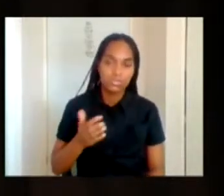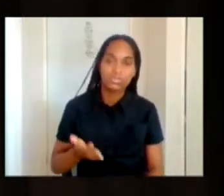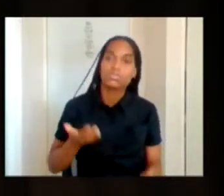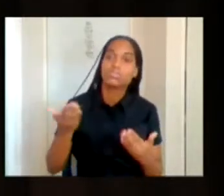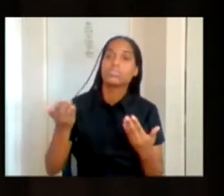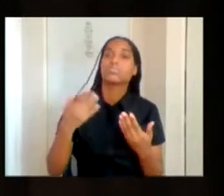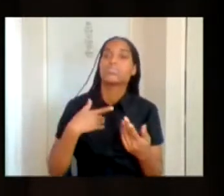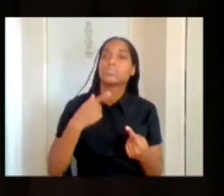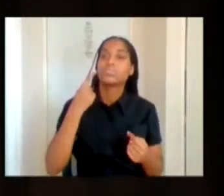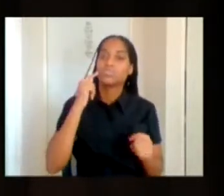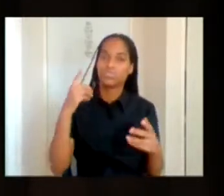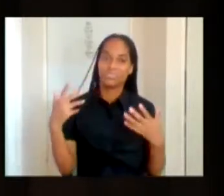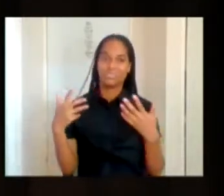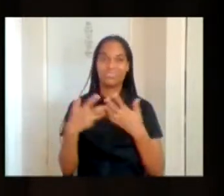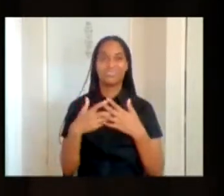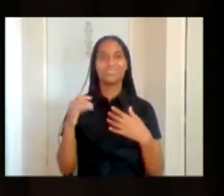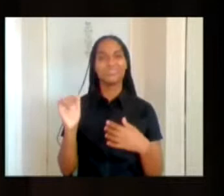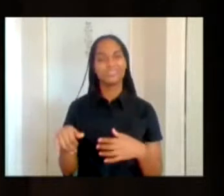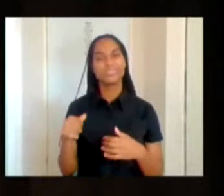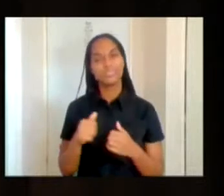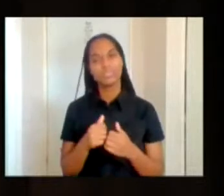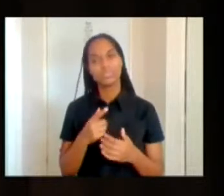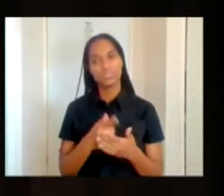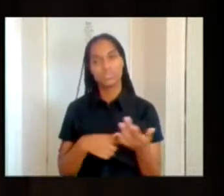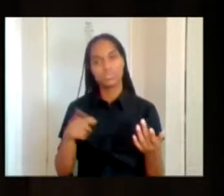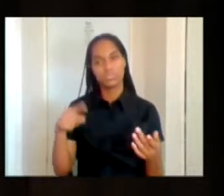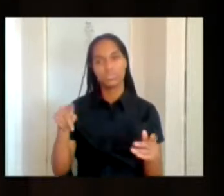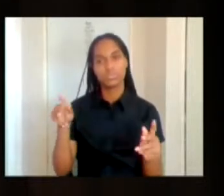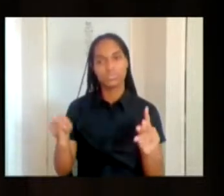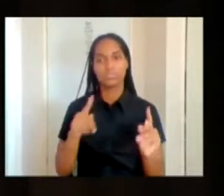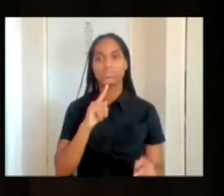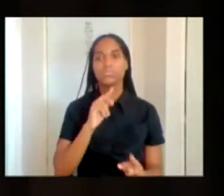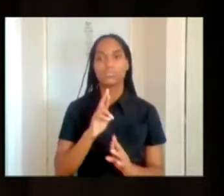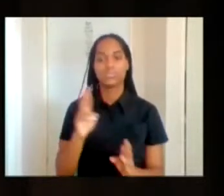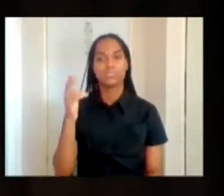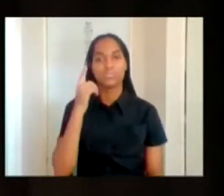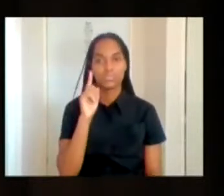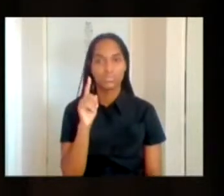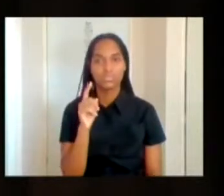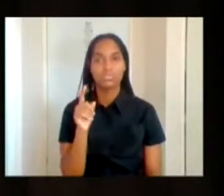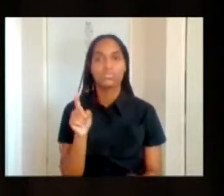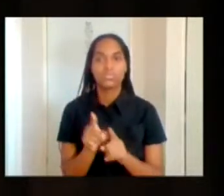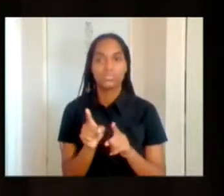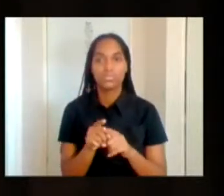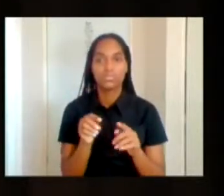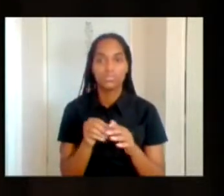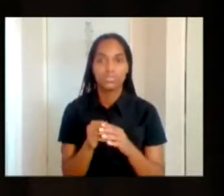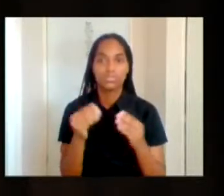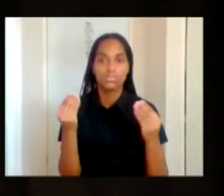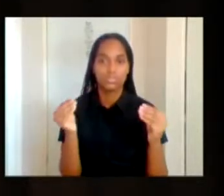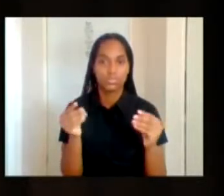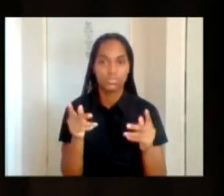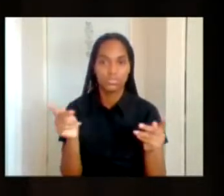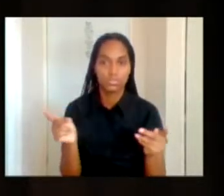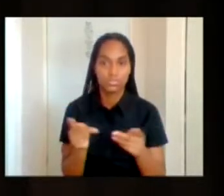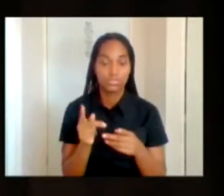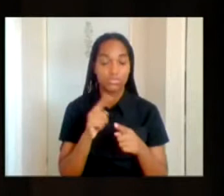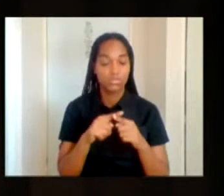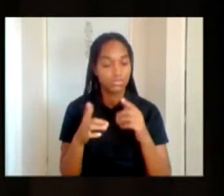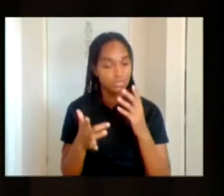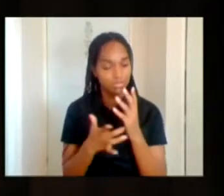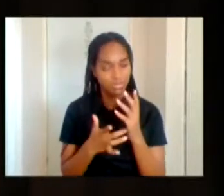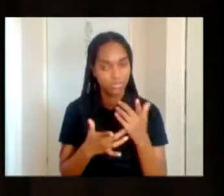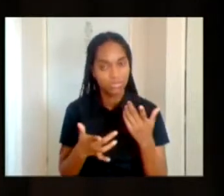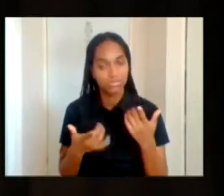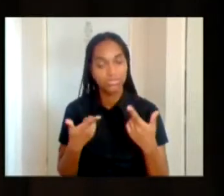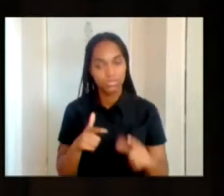and match that with what consumers are ready for as well in the marketplace. But the technology allows us to